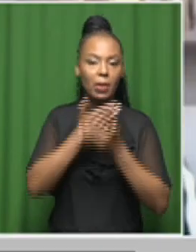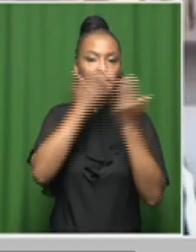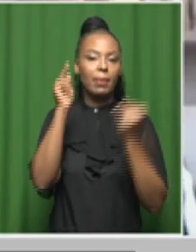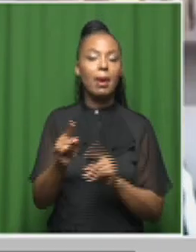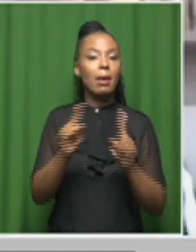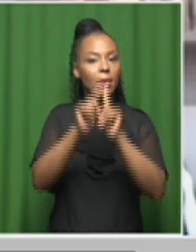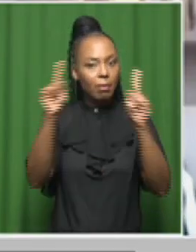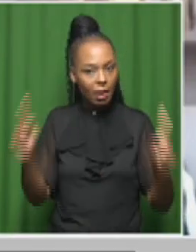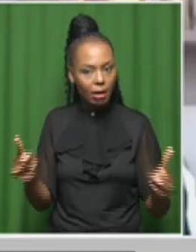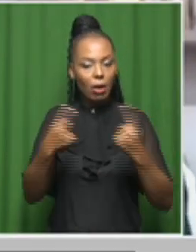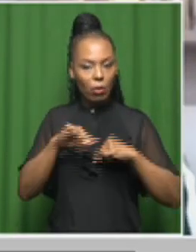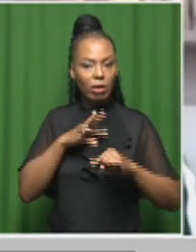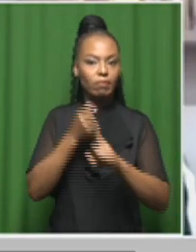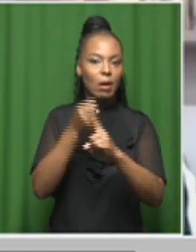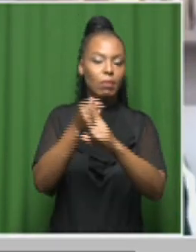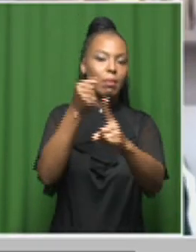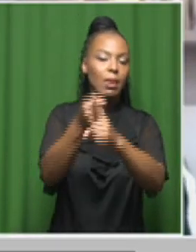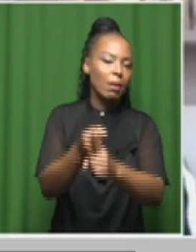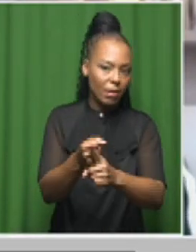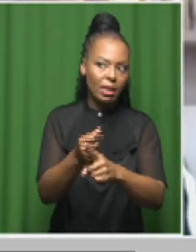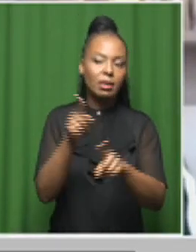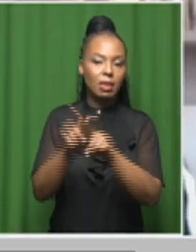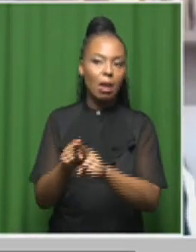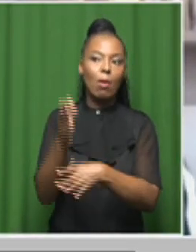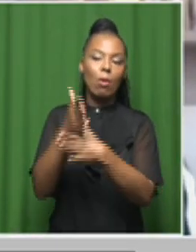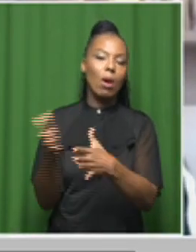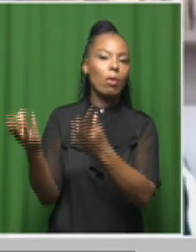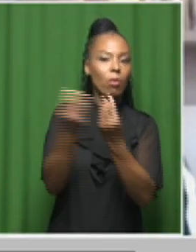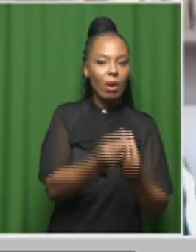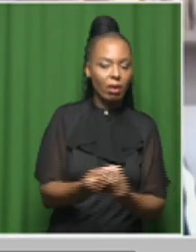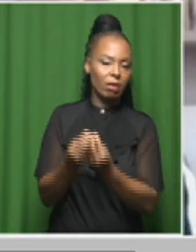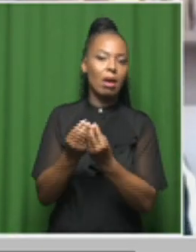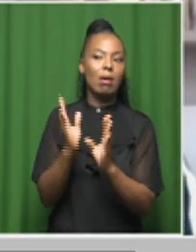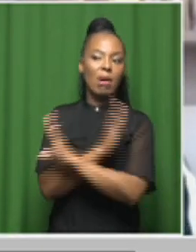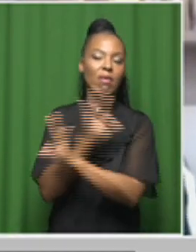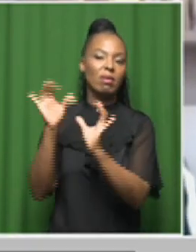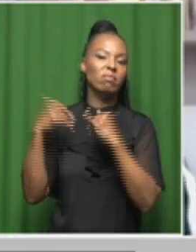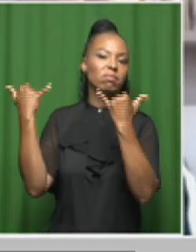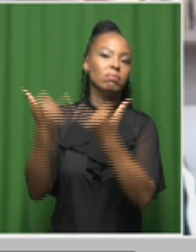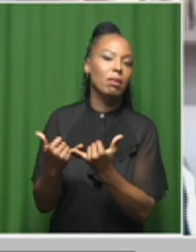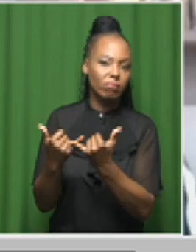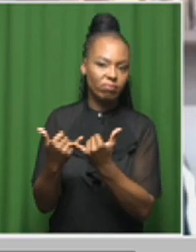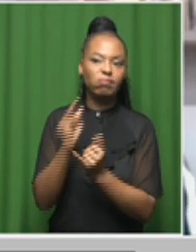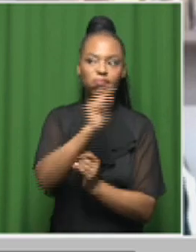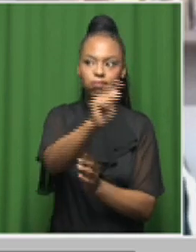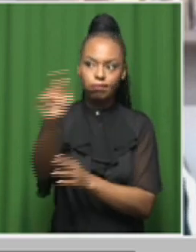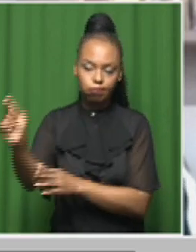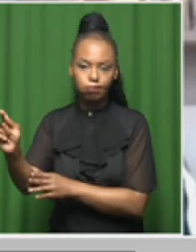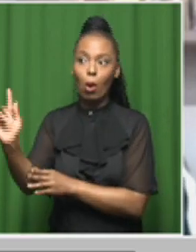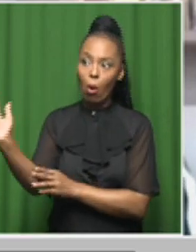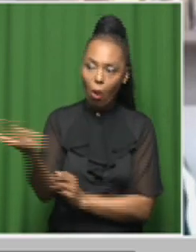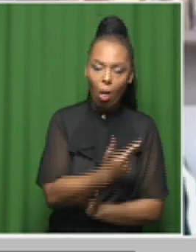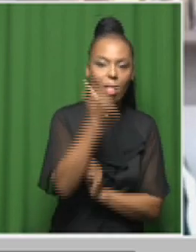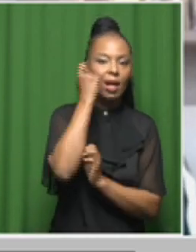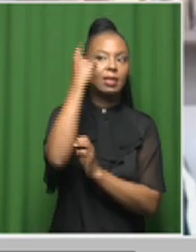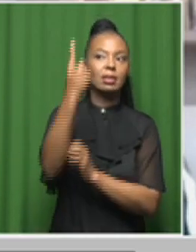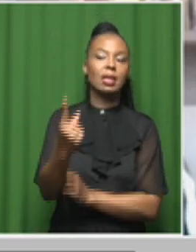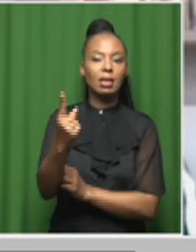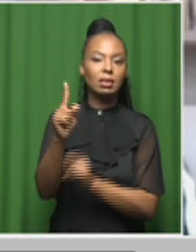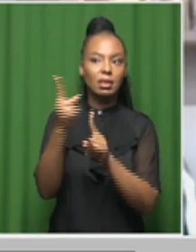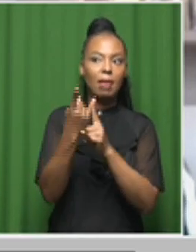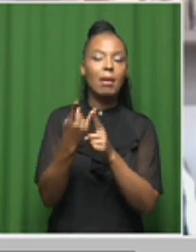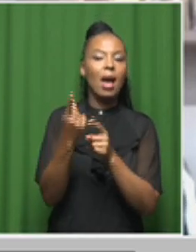are pursuing and working with the private sector just for them to understand and see the importance